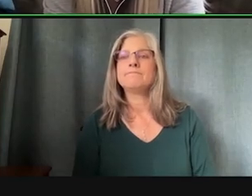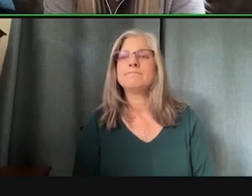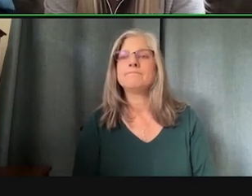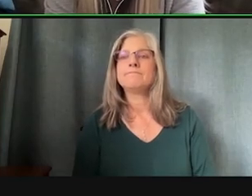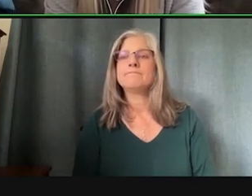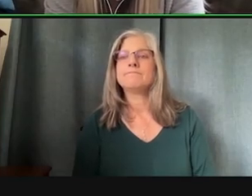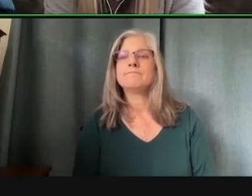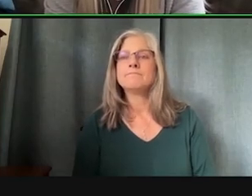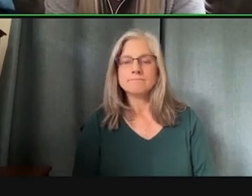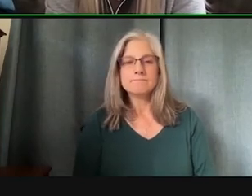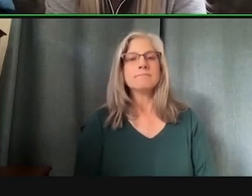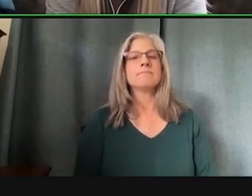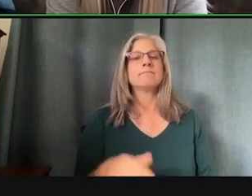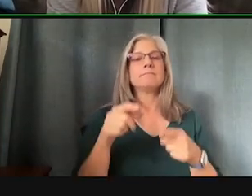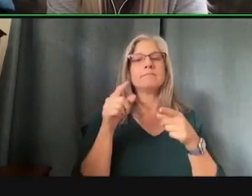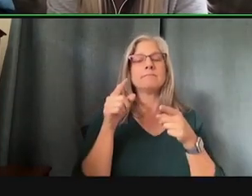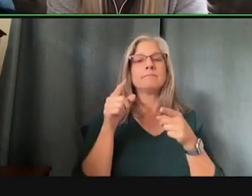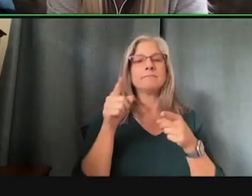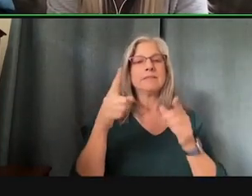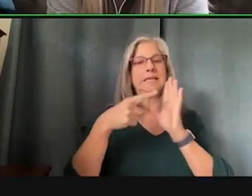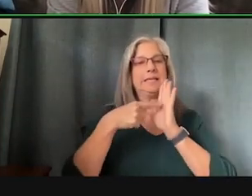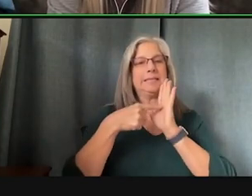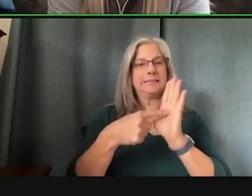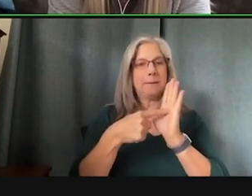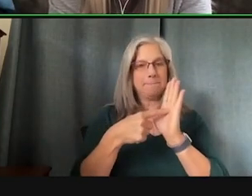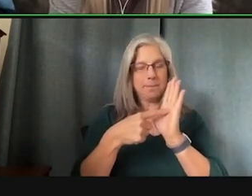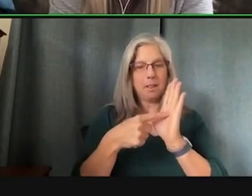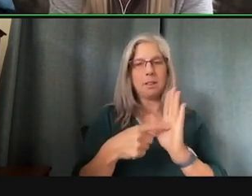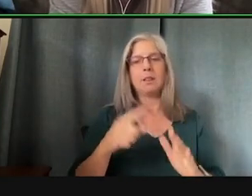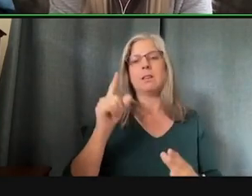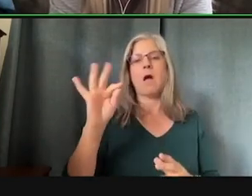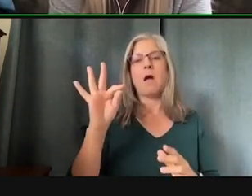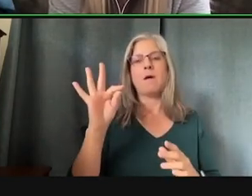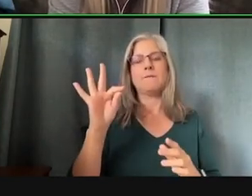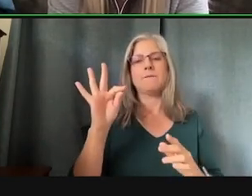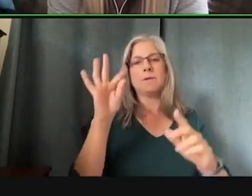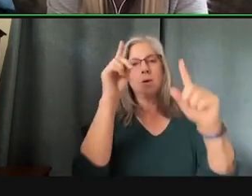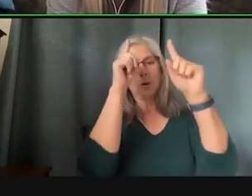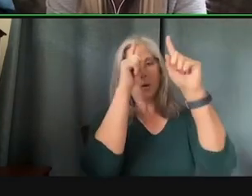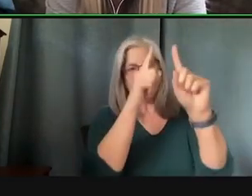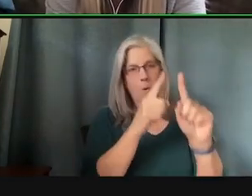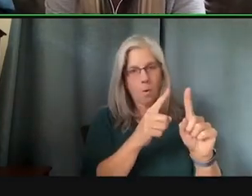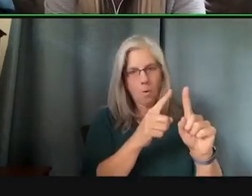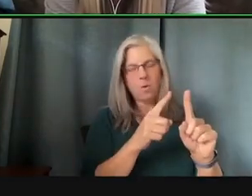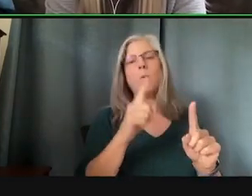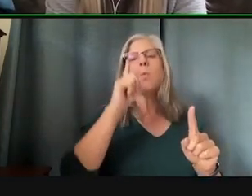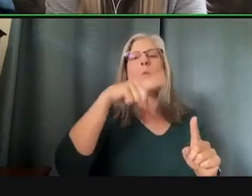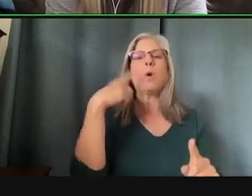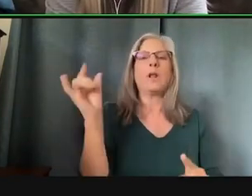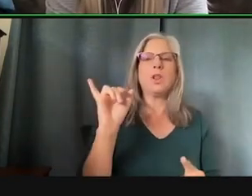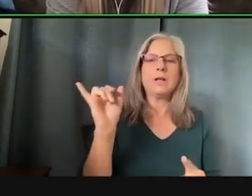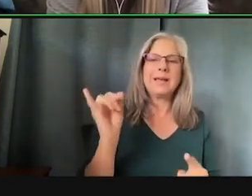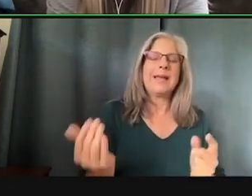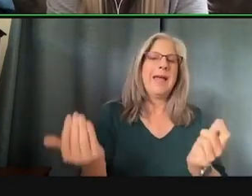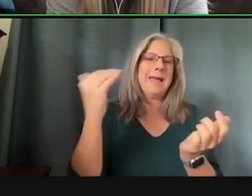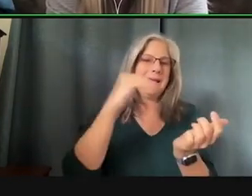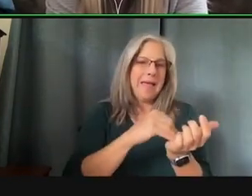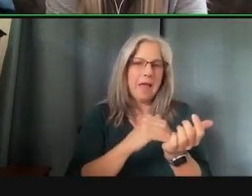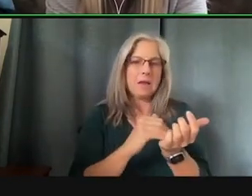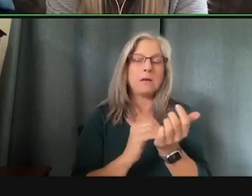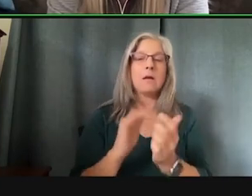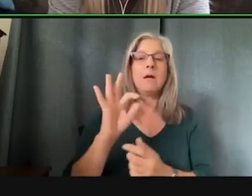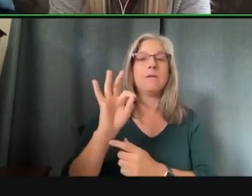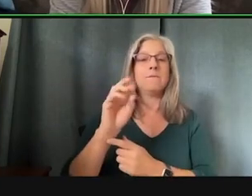This is an example of what a goal might look like in an IEP document. Again, the format